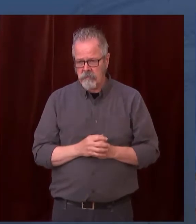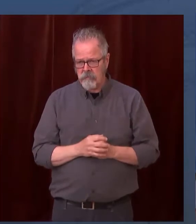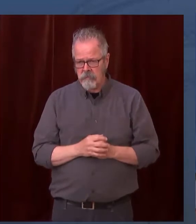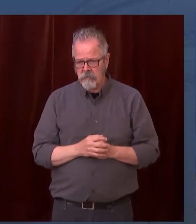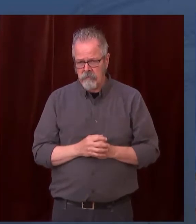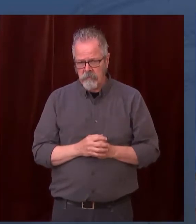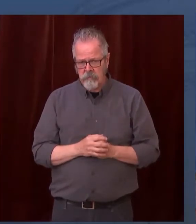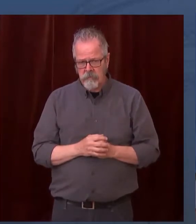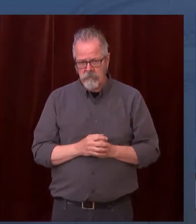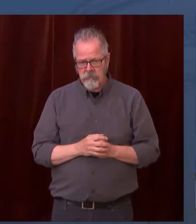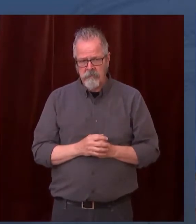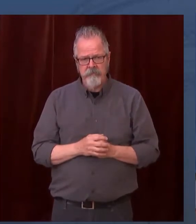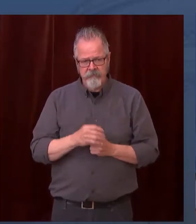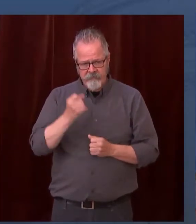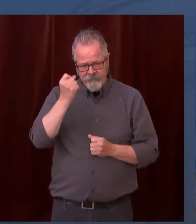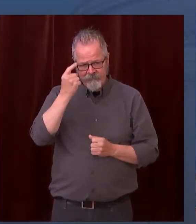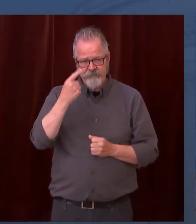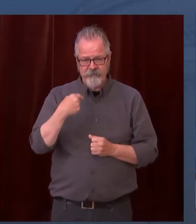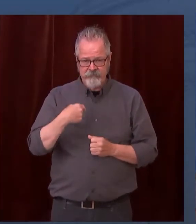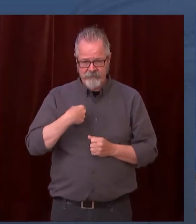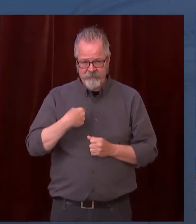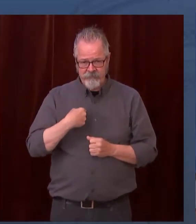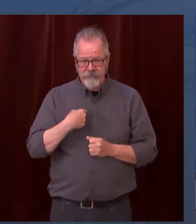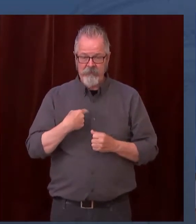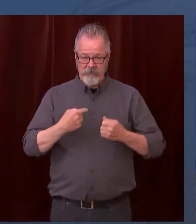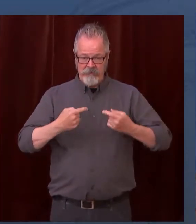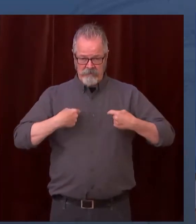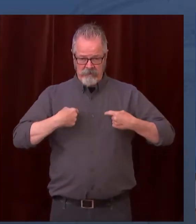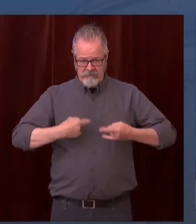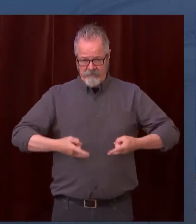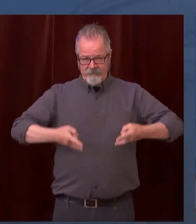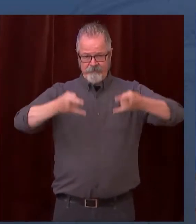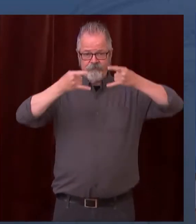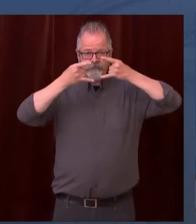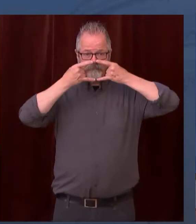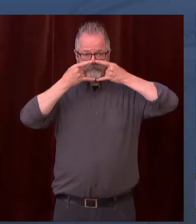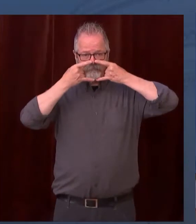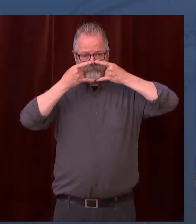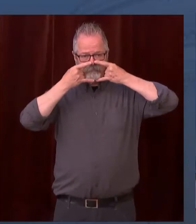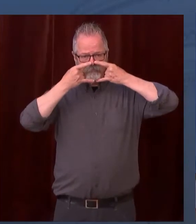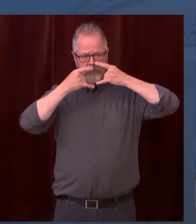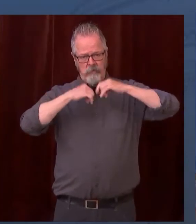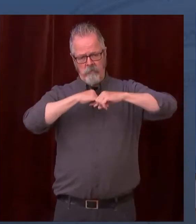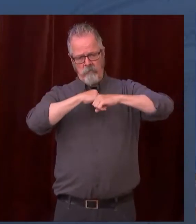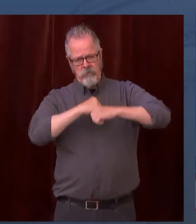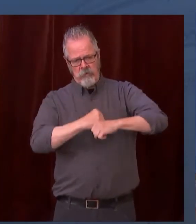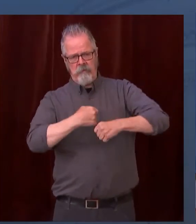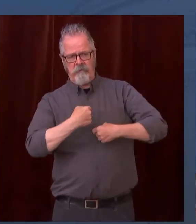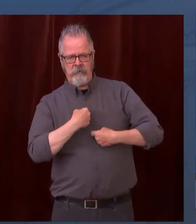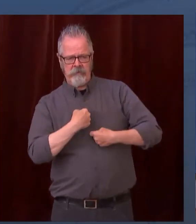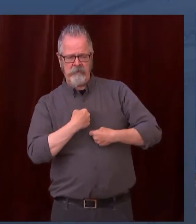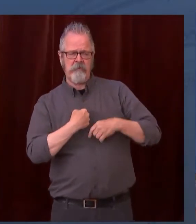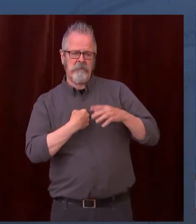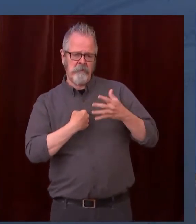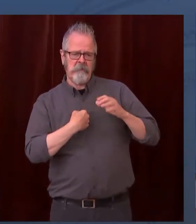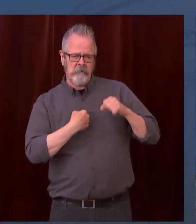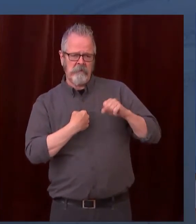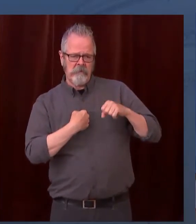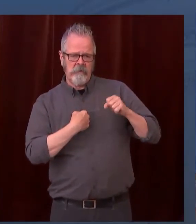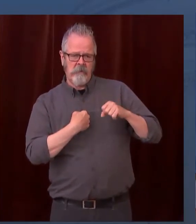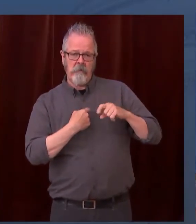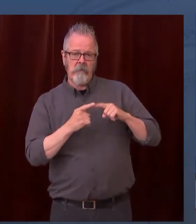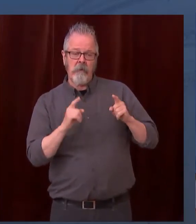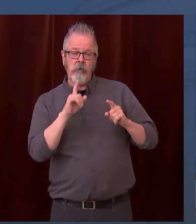But more importantly, it protects the other people around me. So that when I wear a mask and I go to the grocery store, I